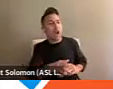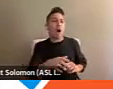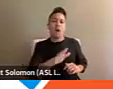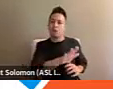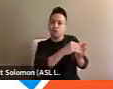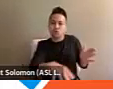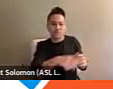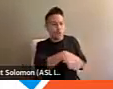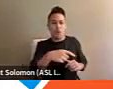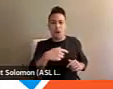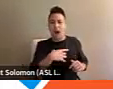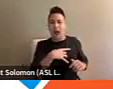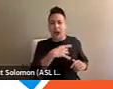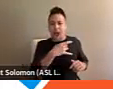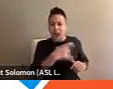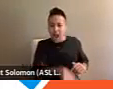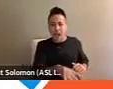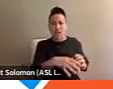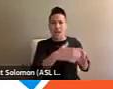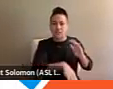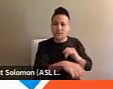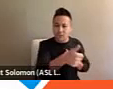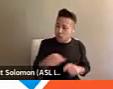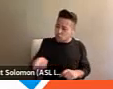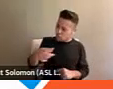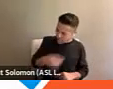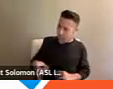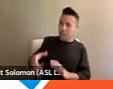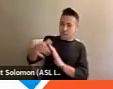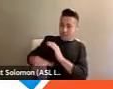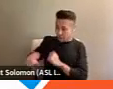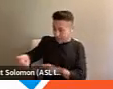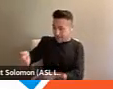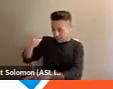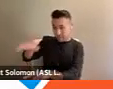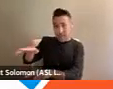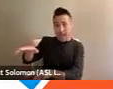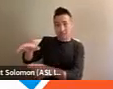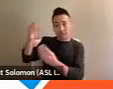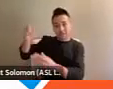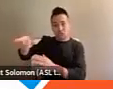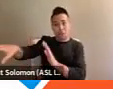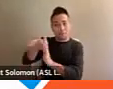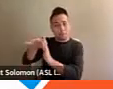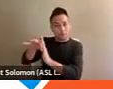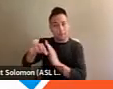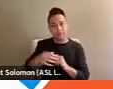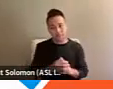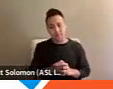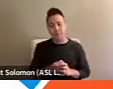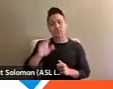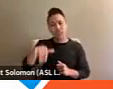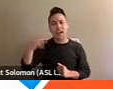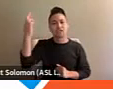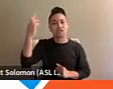Because you like chapter 10, you chose chapter 10, right? So that's going to be your main force driving